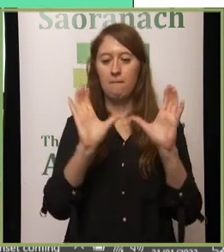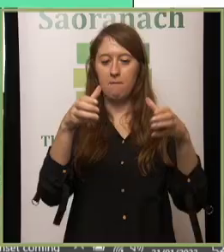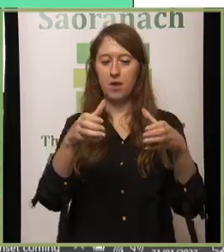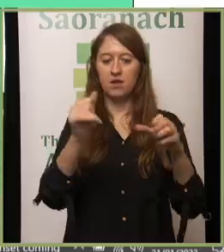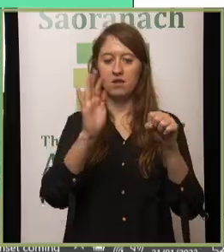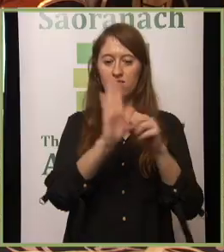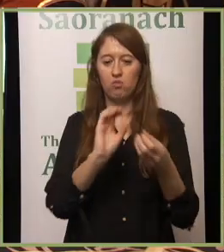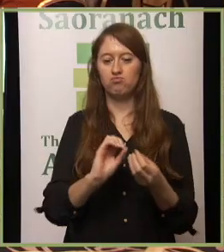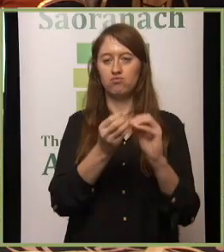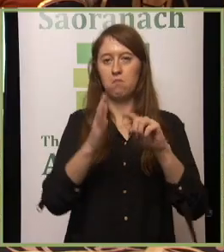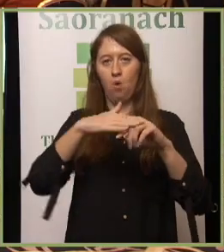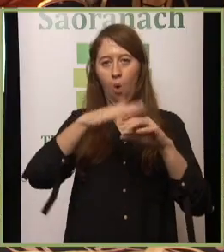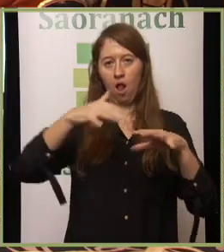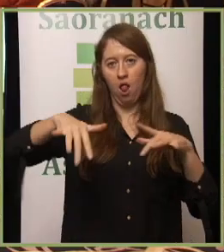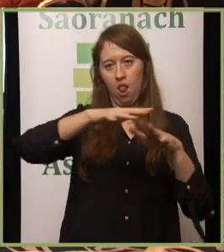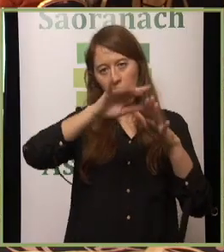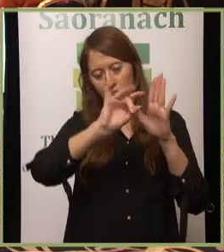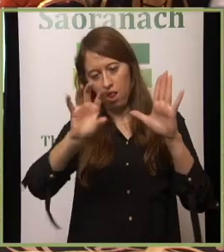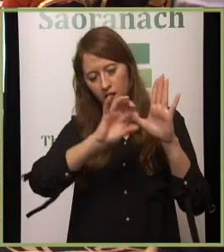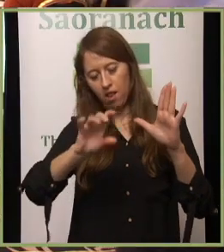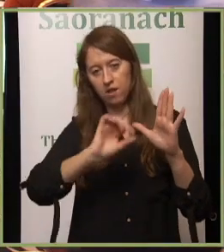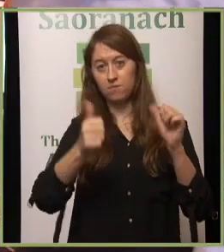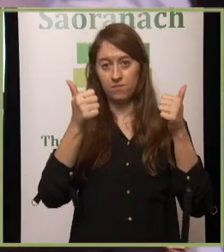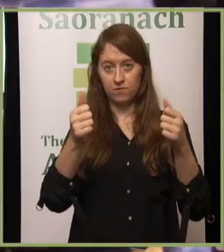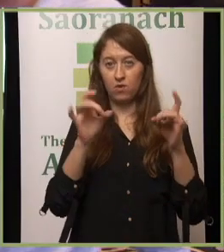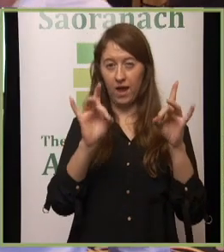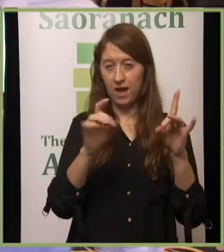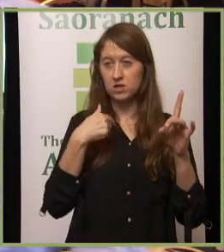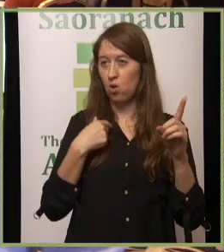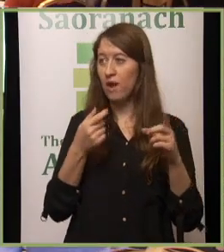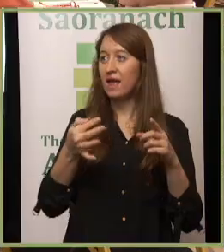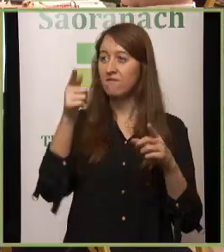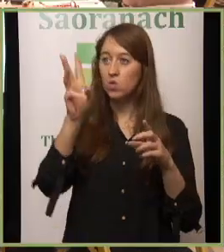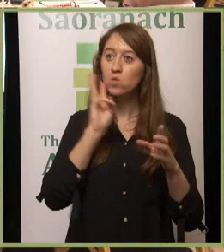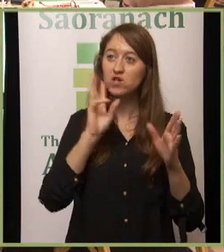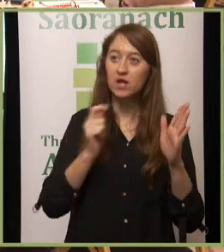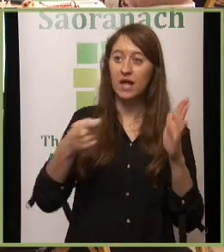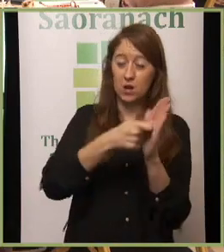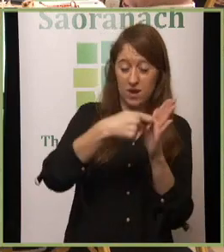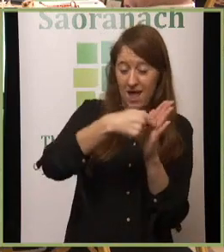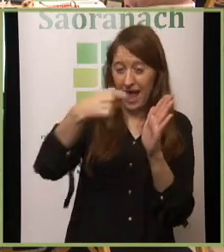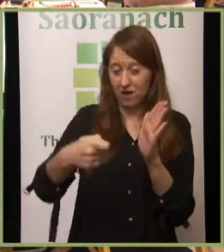in favour of amending this wording to not just focus on Quilcha, please raise your hand.